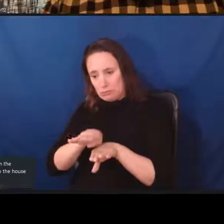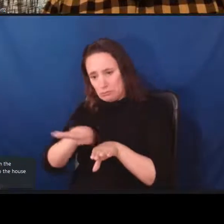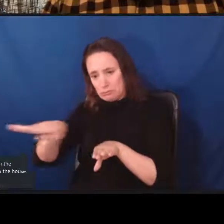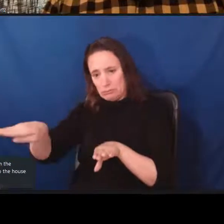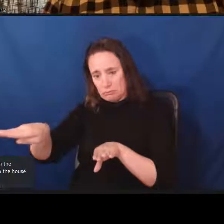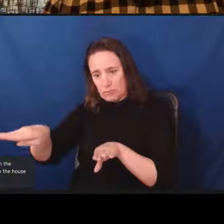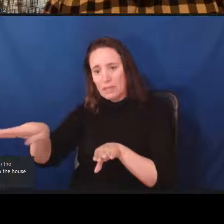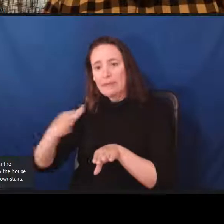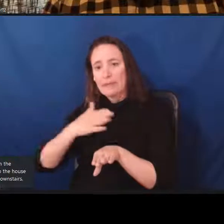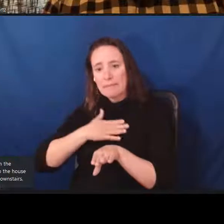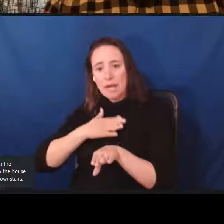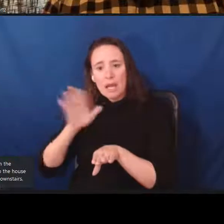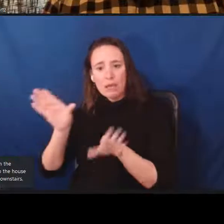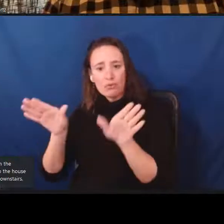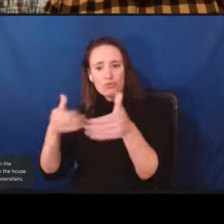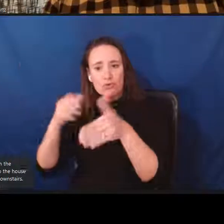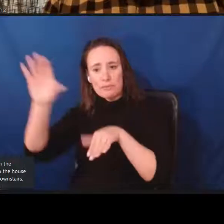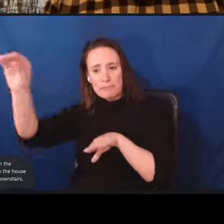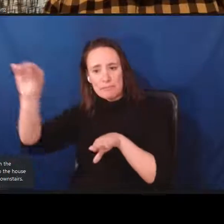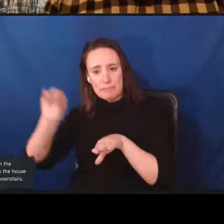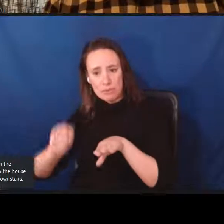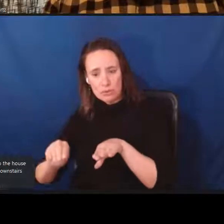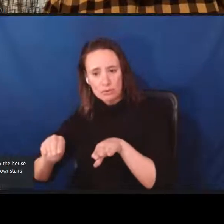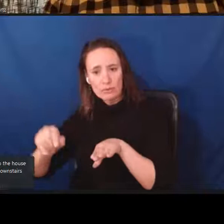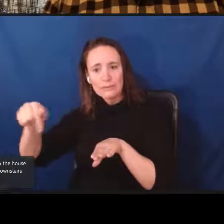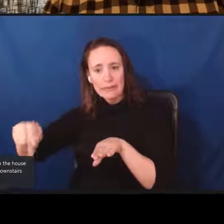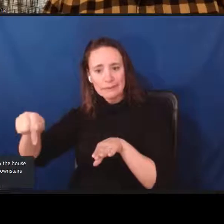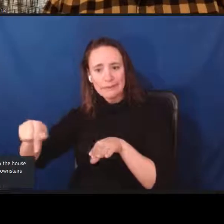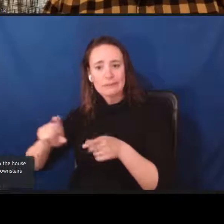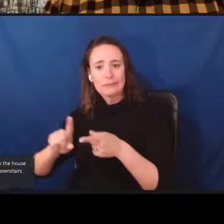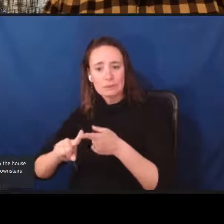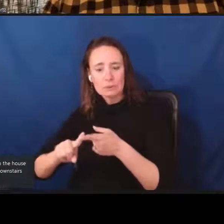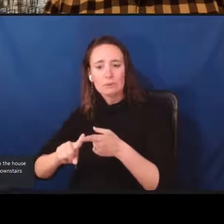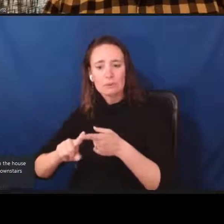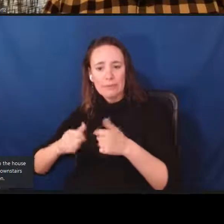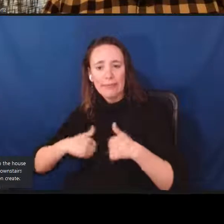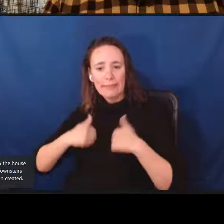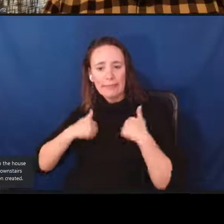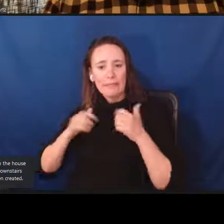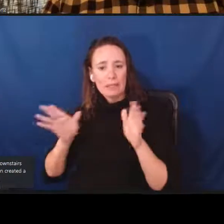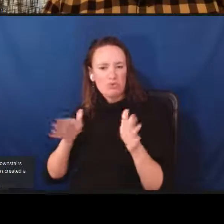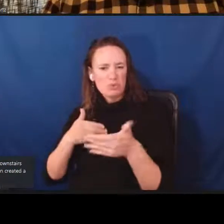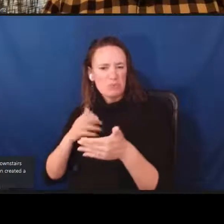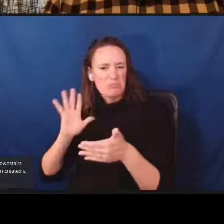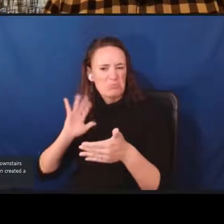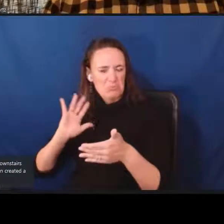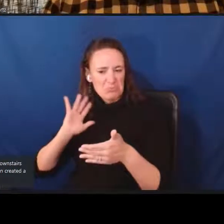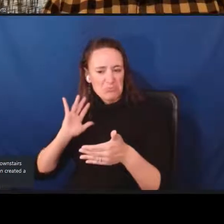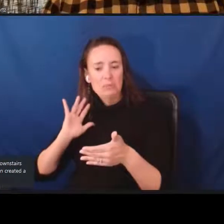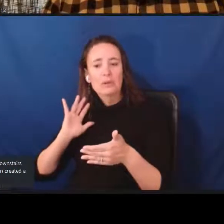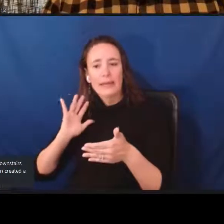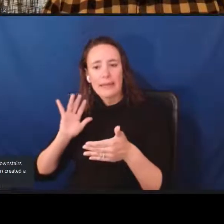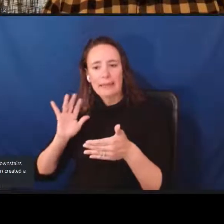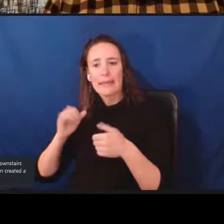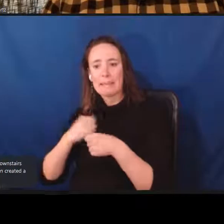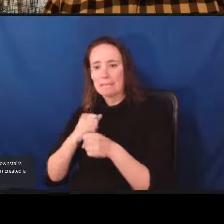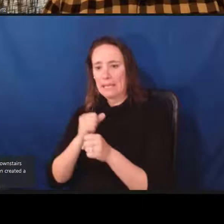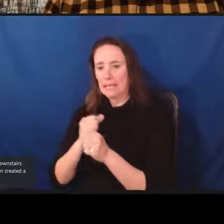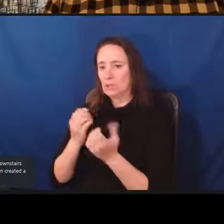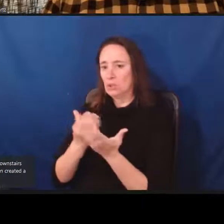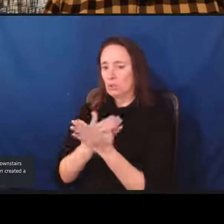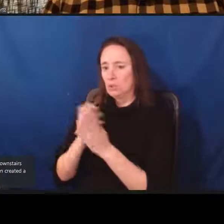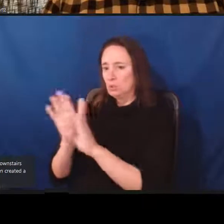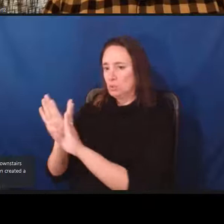bedroom downstairs into the formal living room, and then created a door into the bathroom, a door